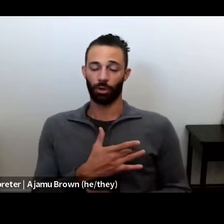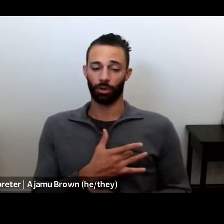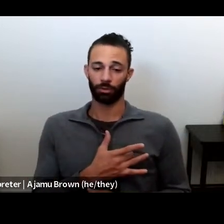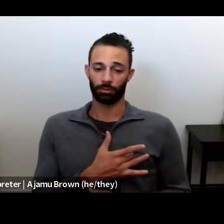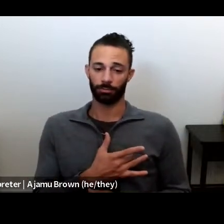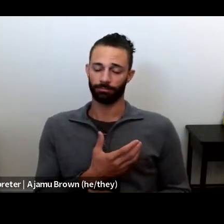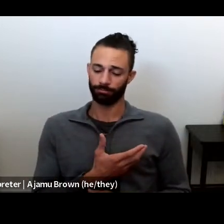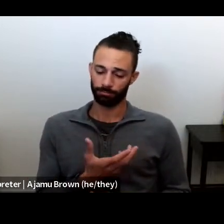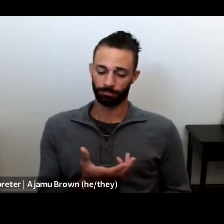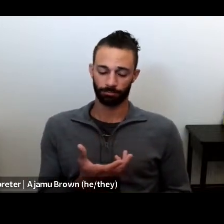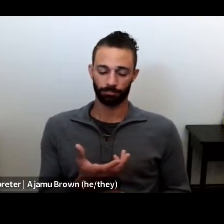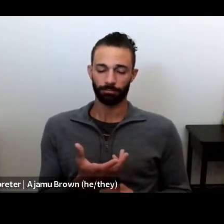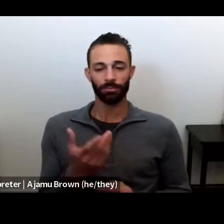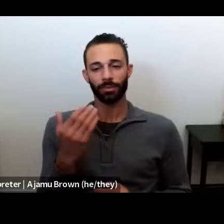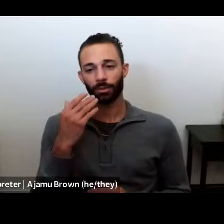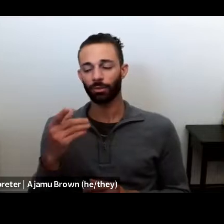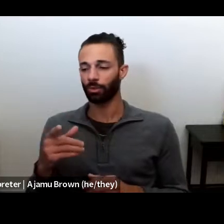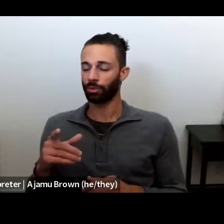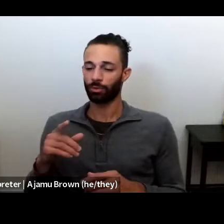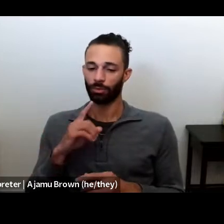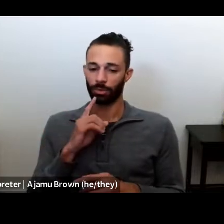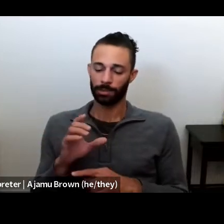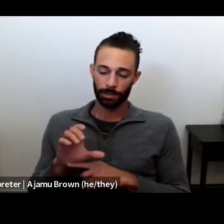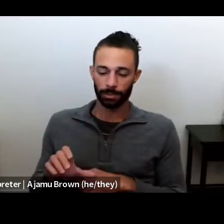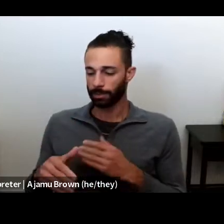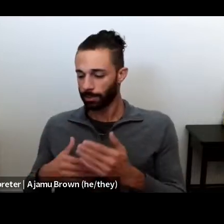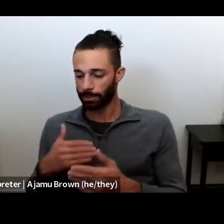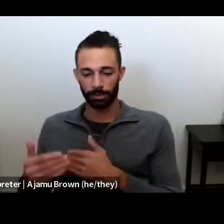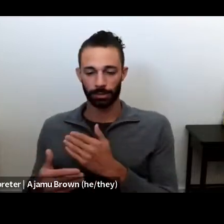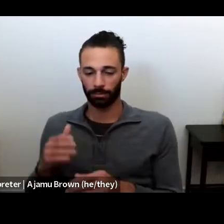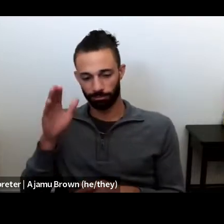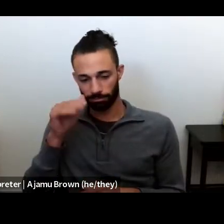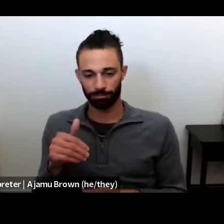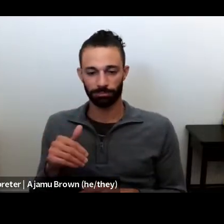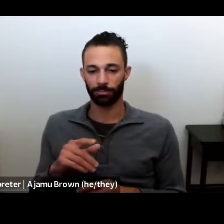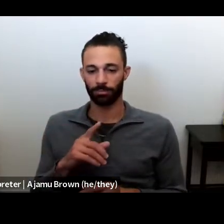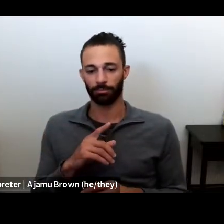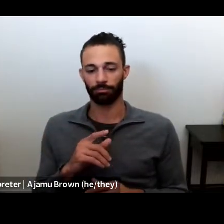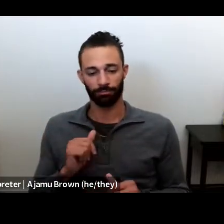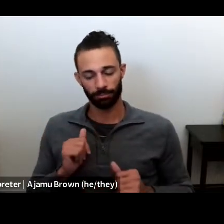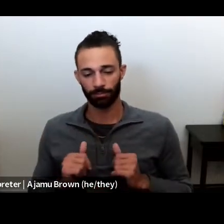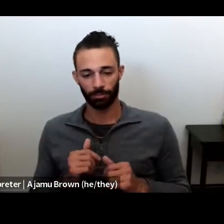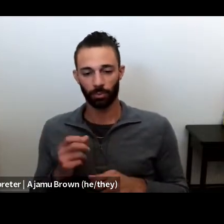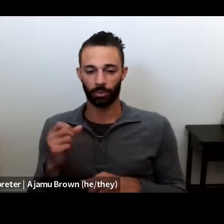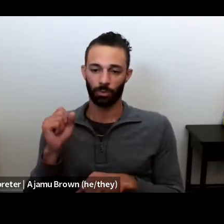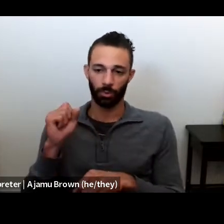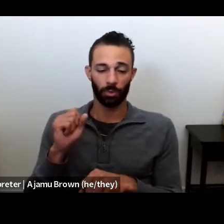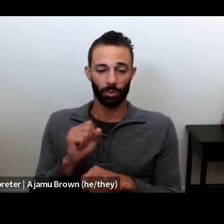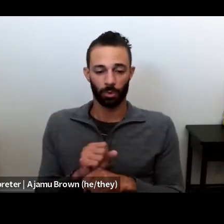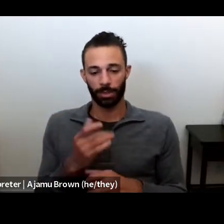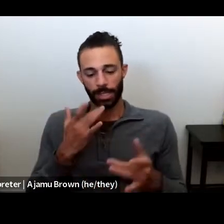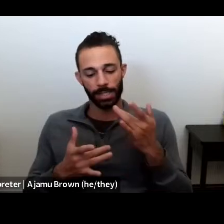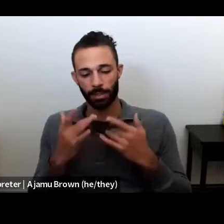You're really good at pushing. You're really good at like working with what you